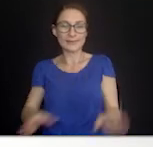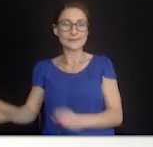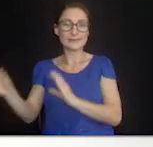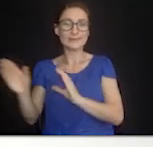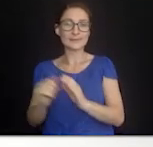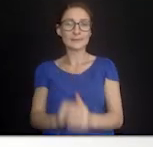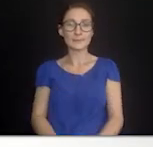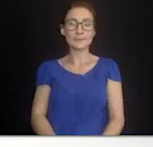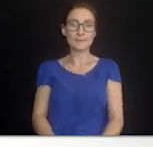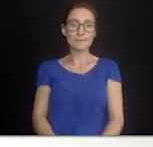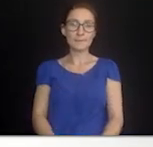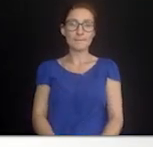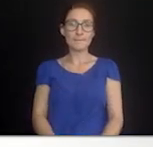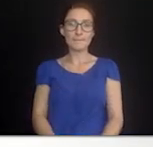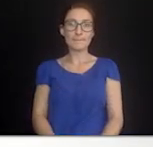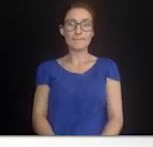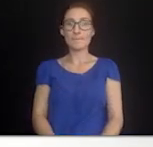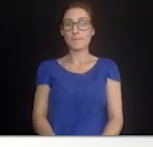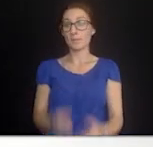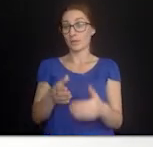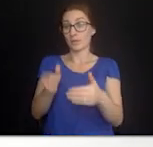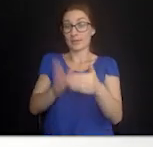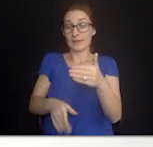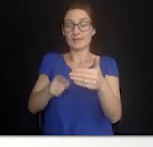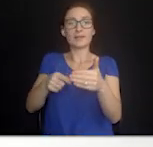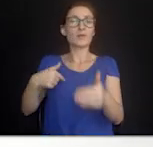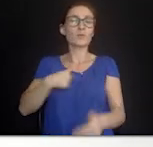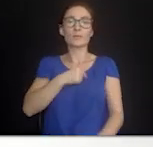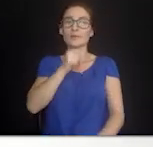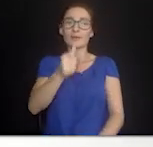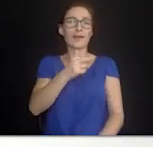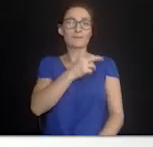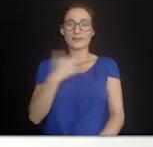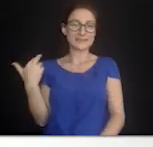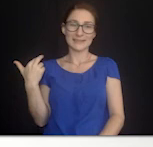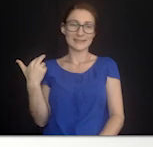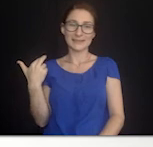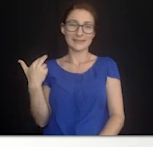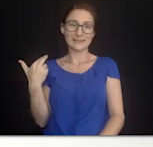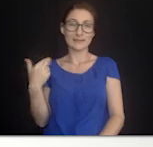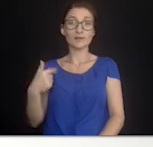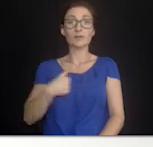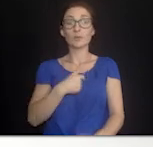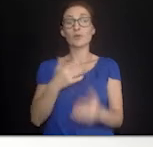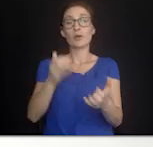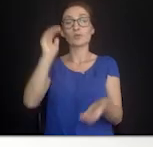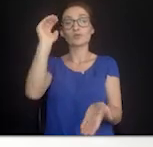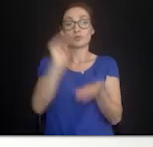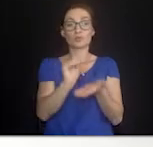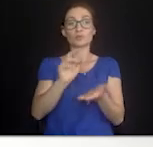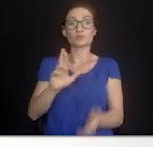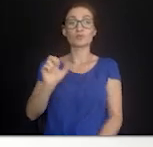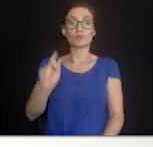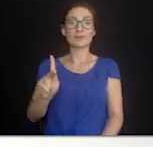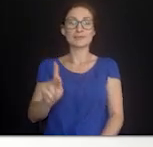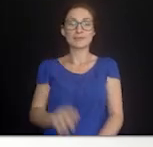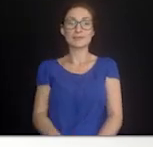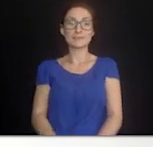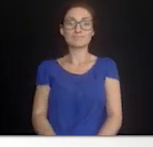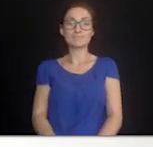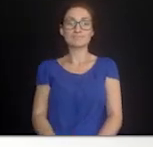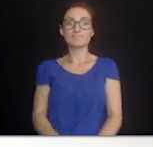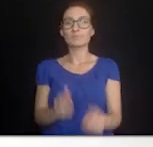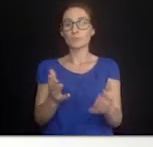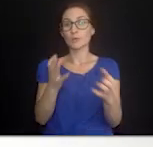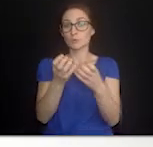ultimately, we're not very risky, right? So we're trying to find ways to reduce risk because we're looking to try to solve